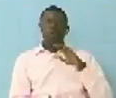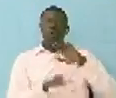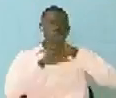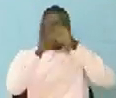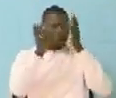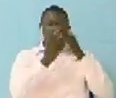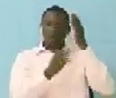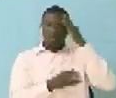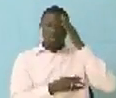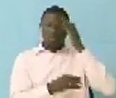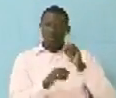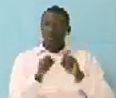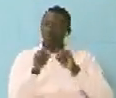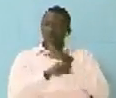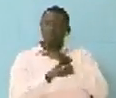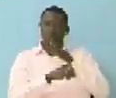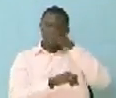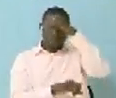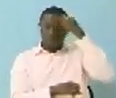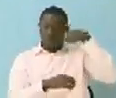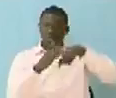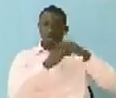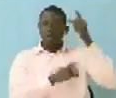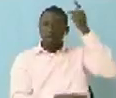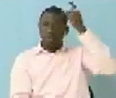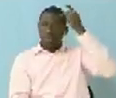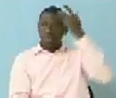Was he coming to the panel?